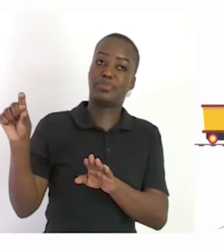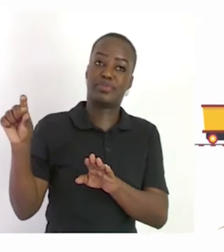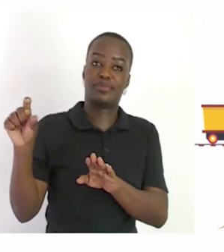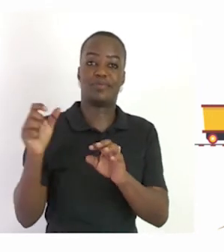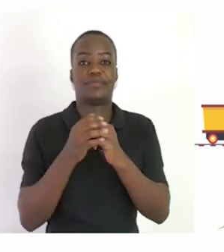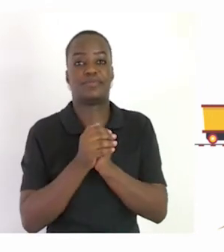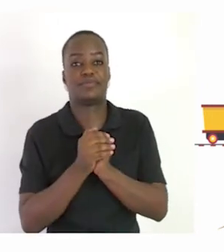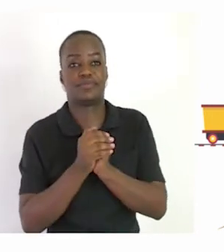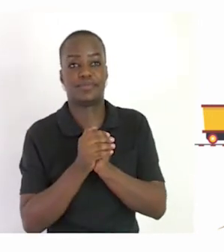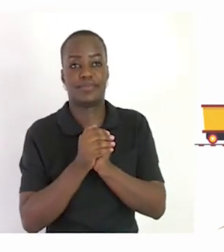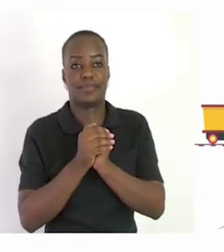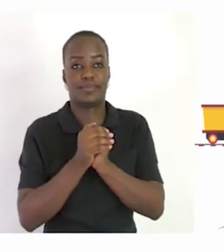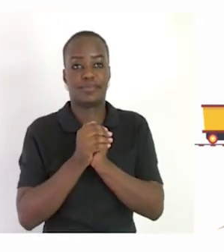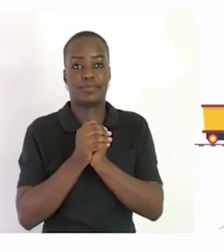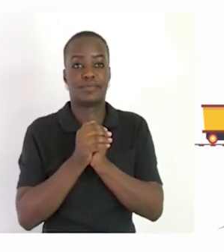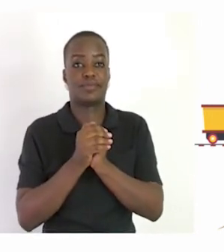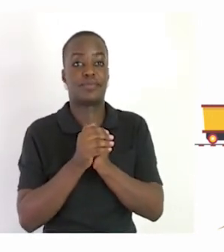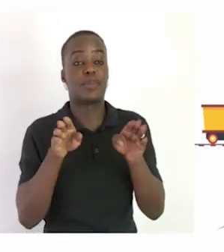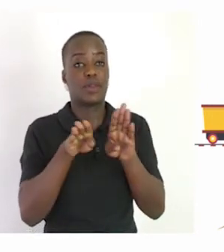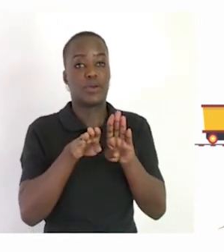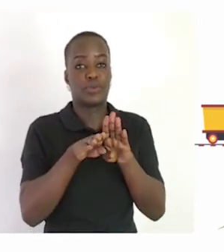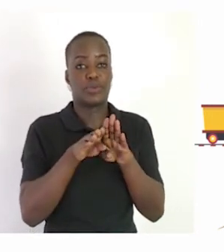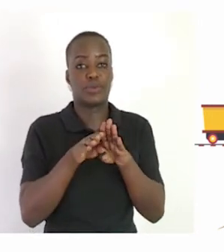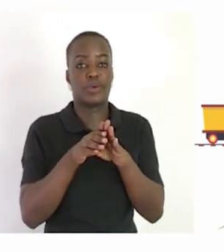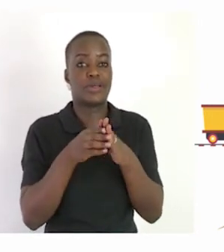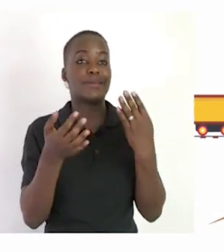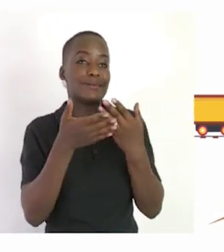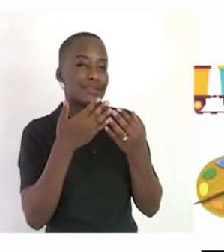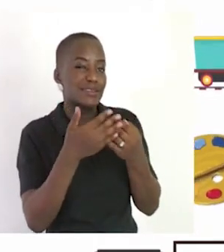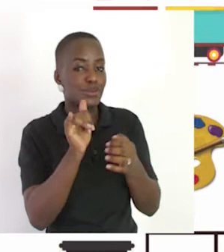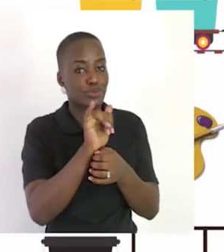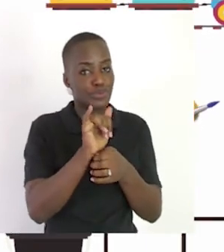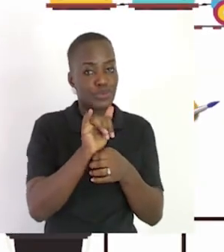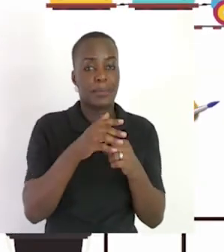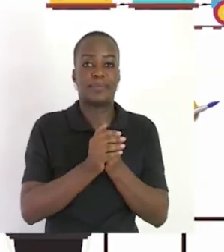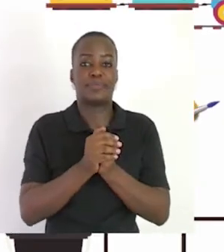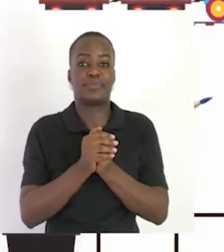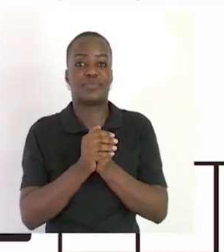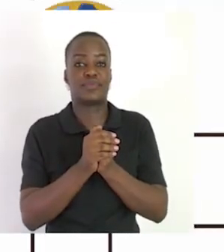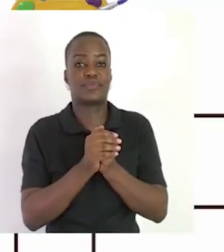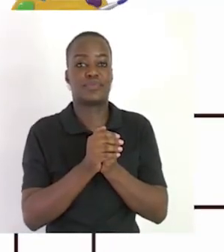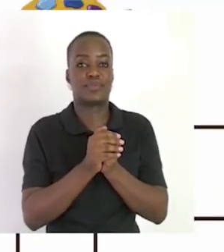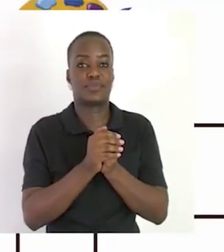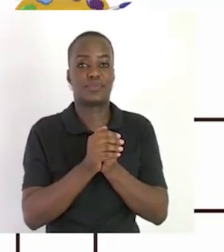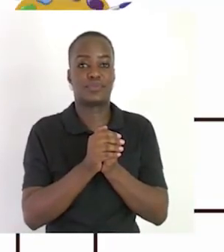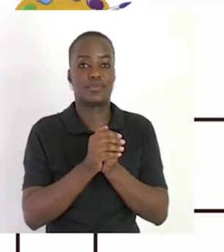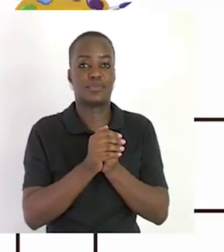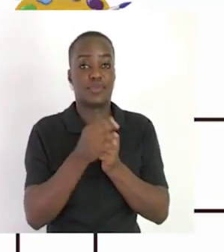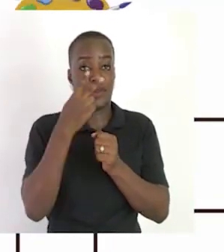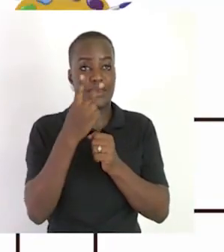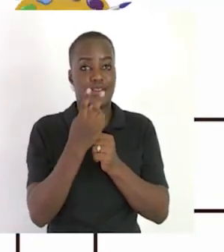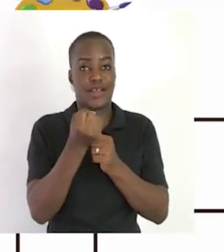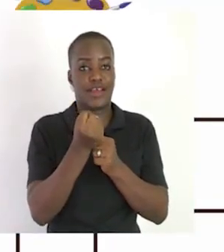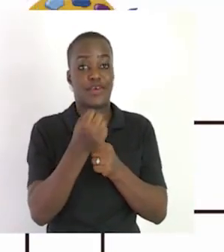across. We are going to do the smaller word cross together. You can see we